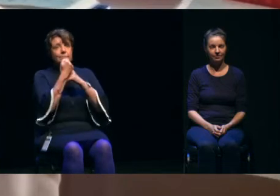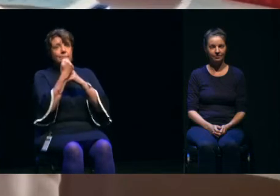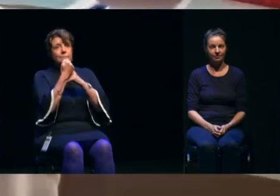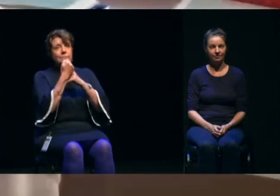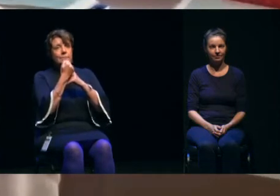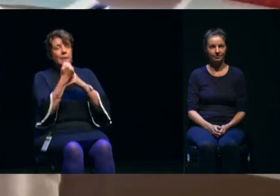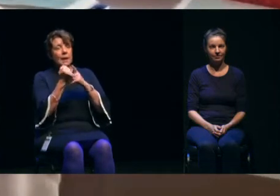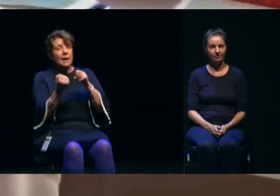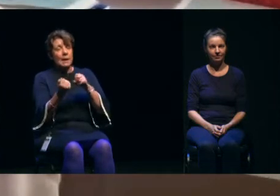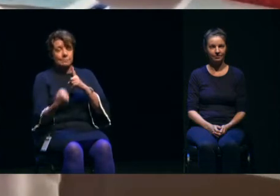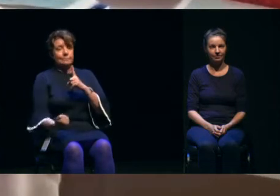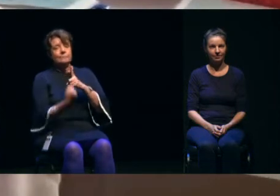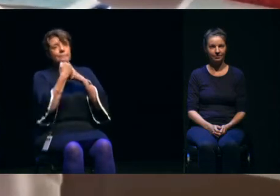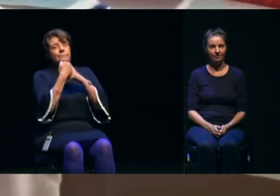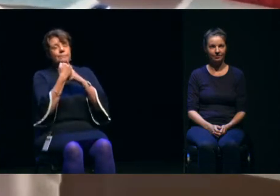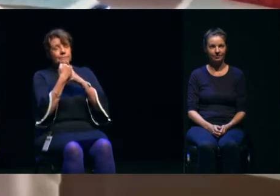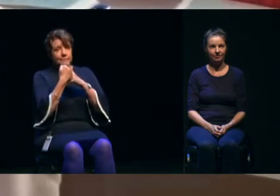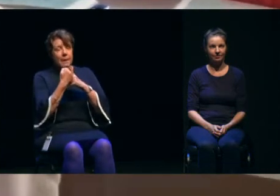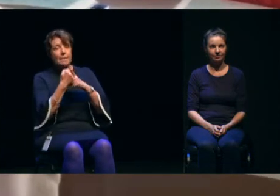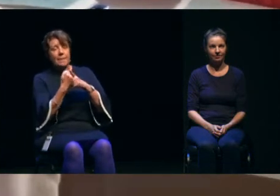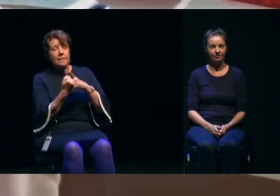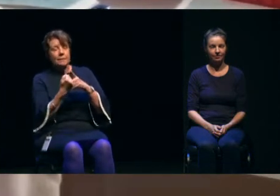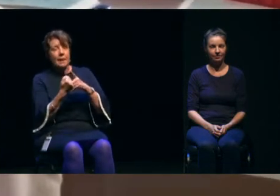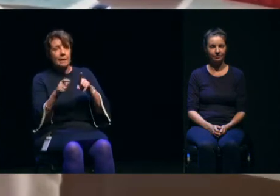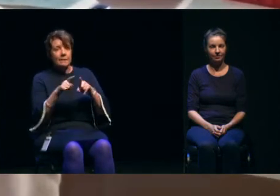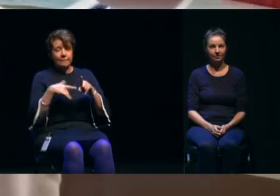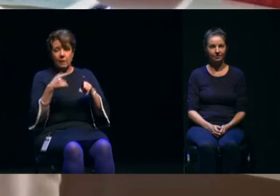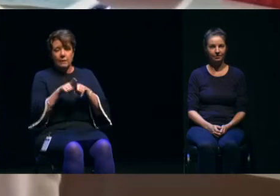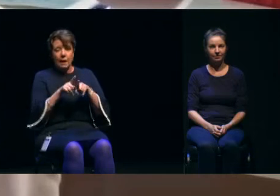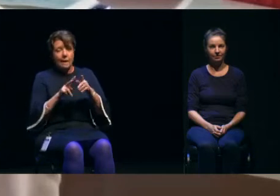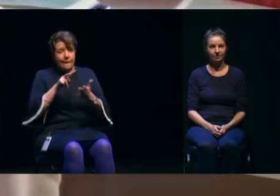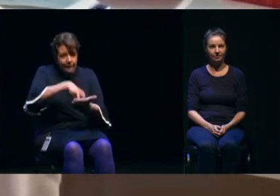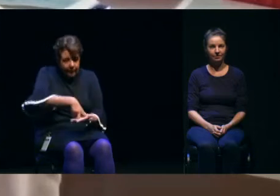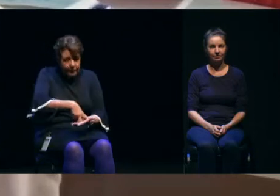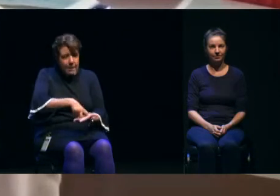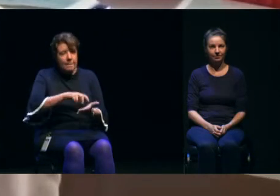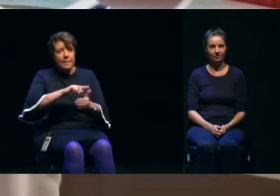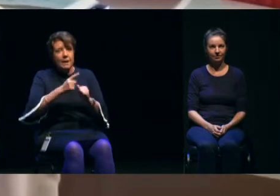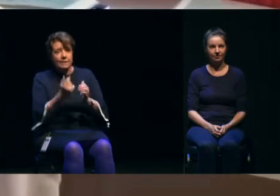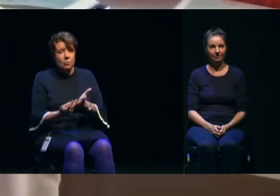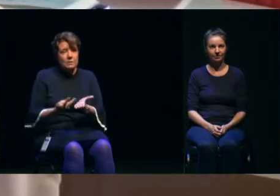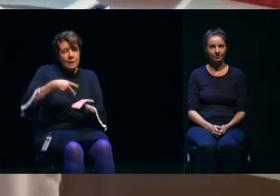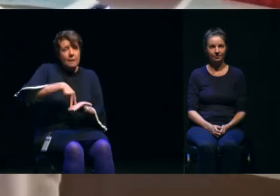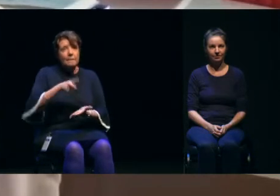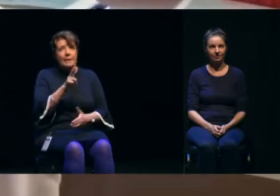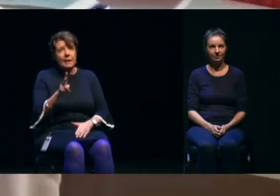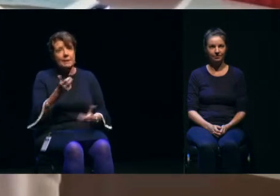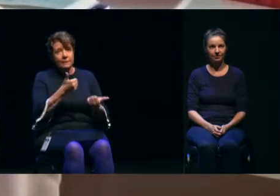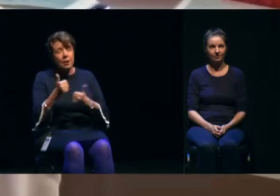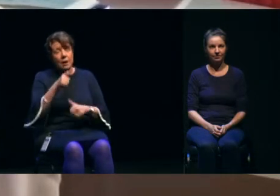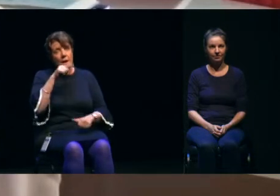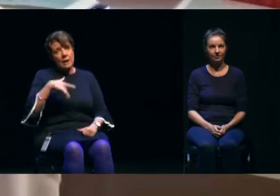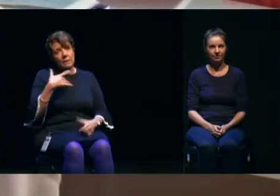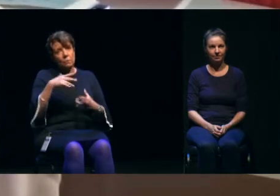on my knees. But then I get up again, and it's fine. Mm. I can live with